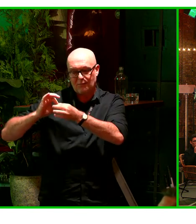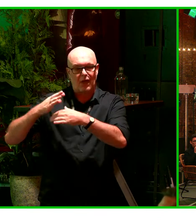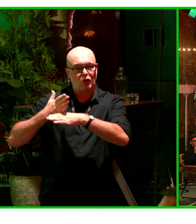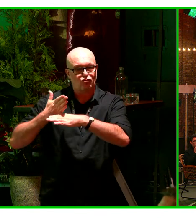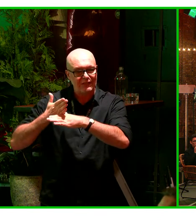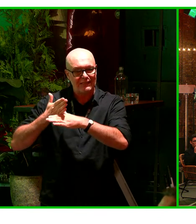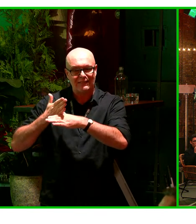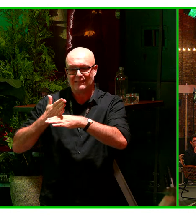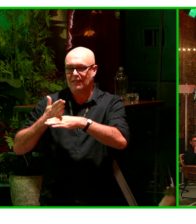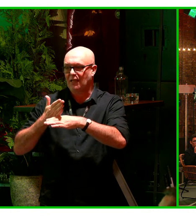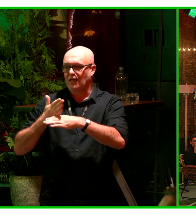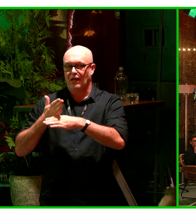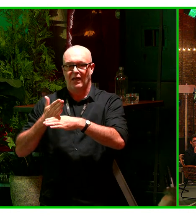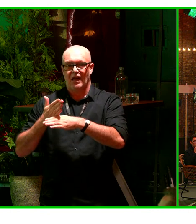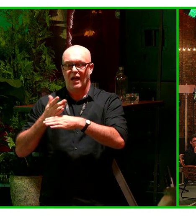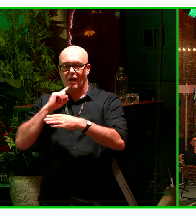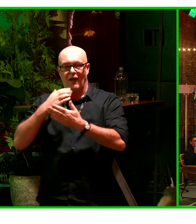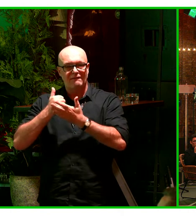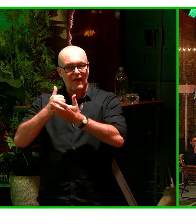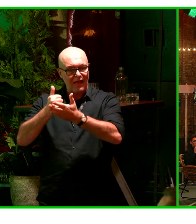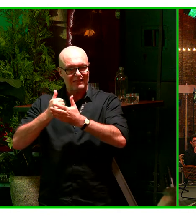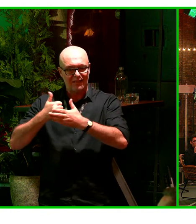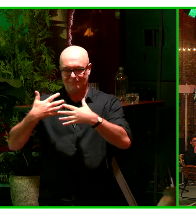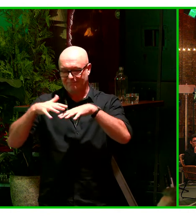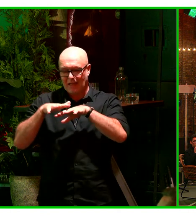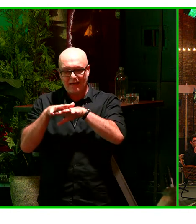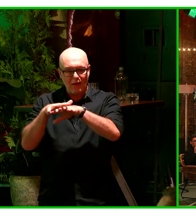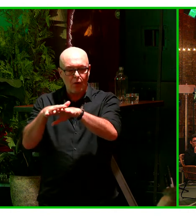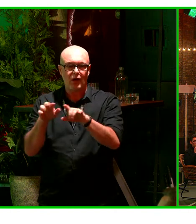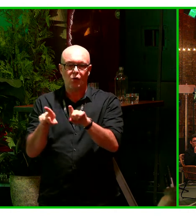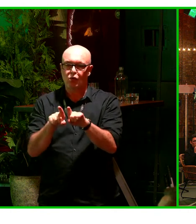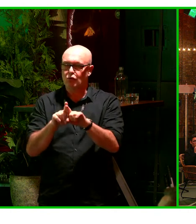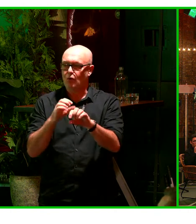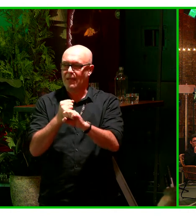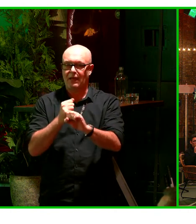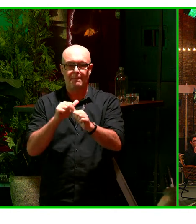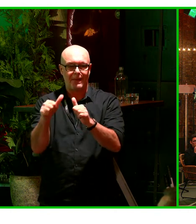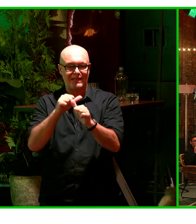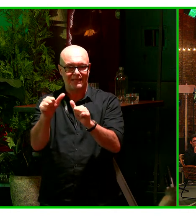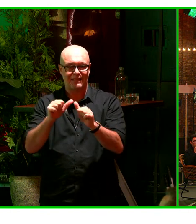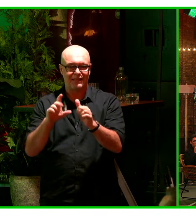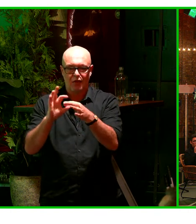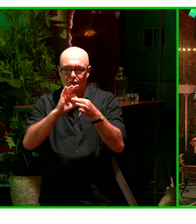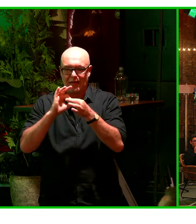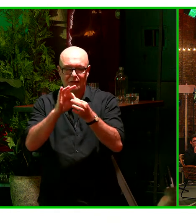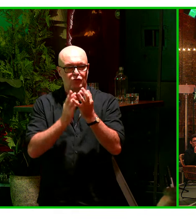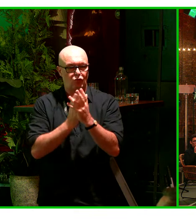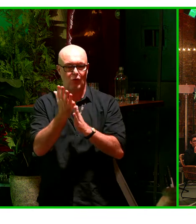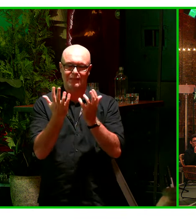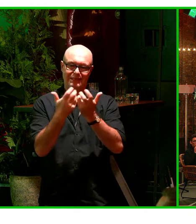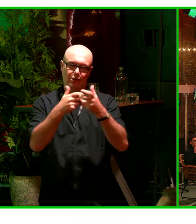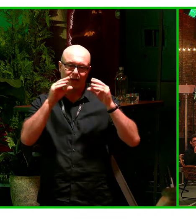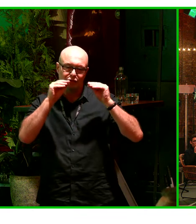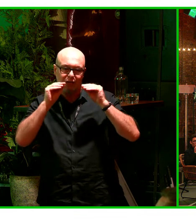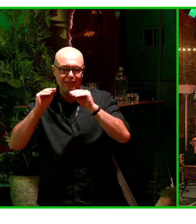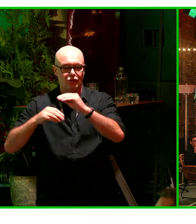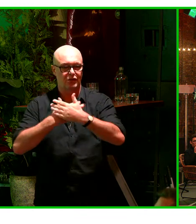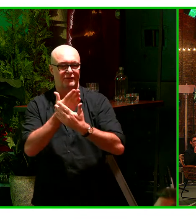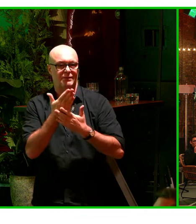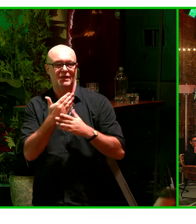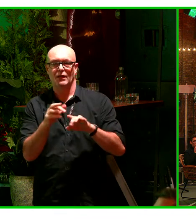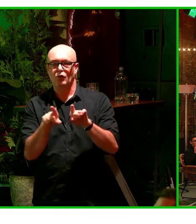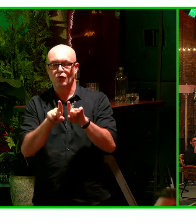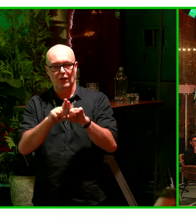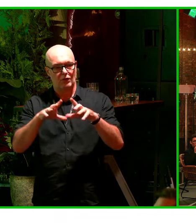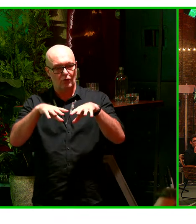the enterprise advisor network. And we're making better connections through the technical education vision and developments, including the launch of